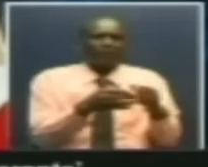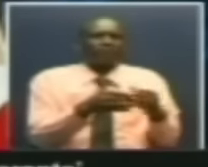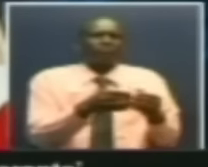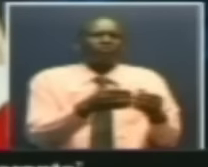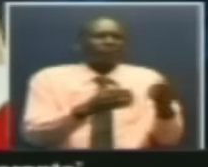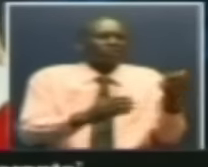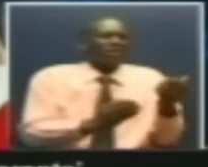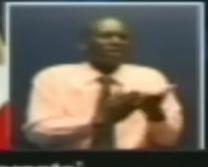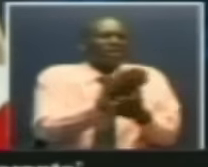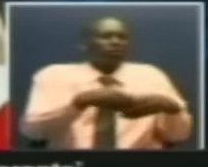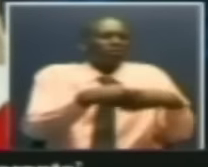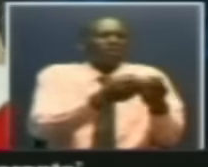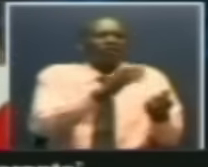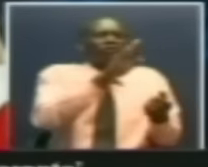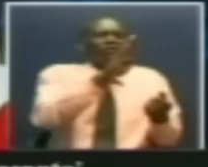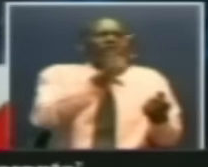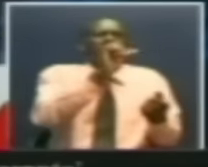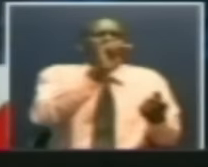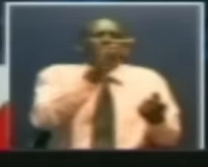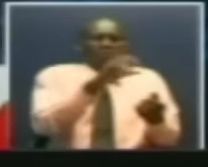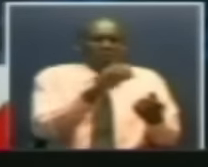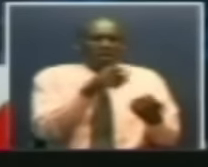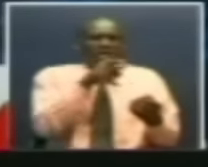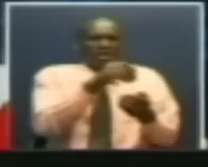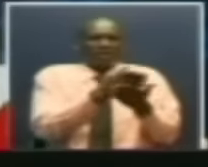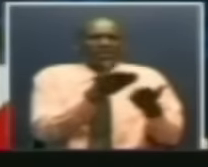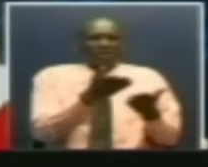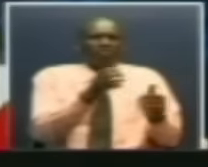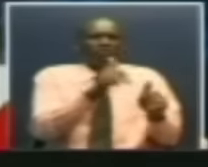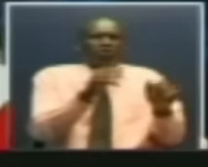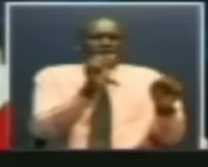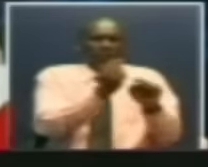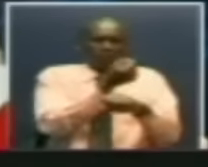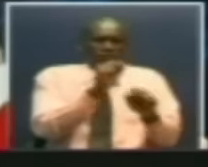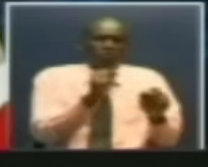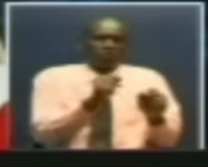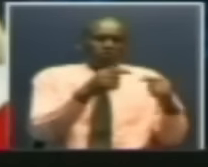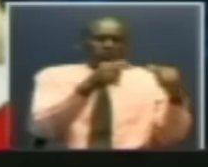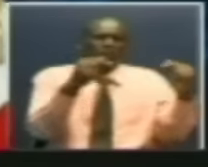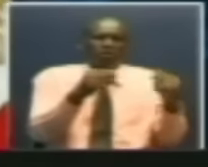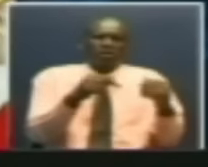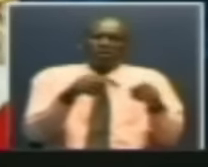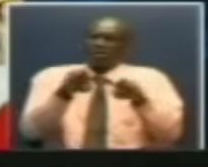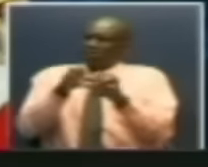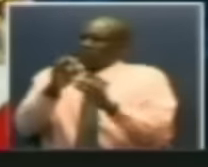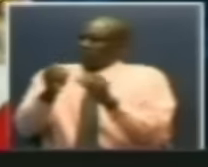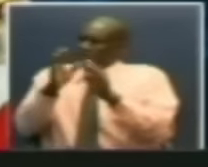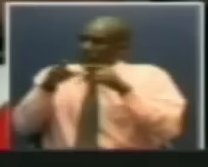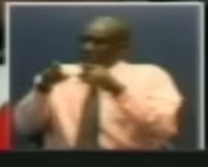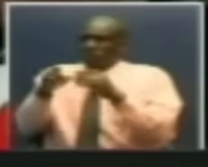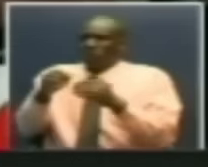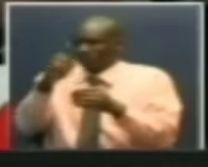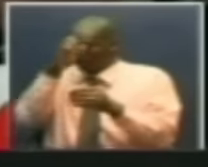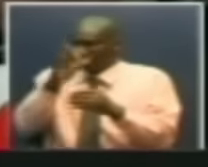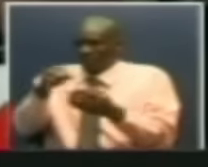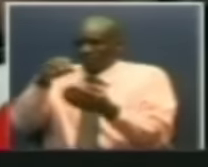Rights to bond is something which you cannot oppose. And even if someone has been accused of a serious crime?